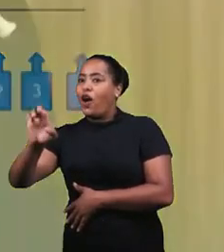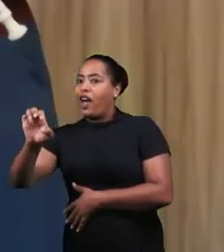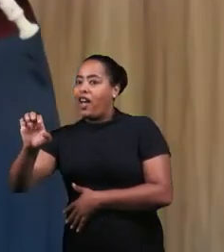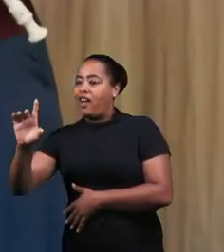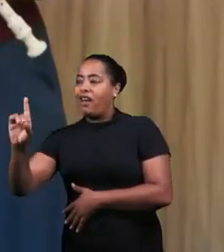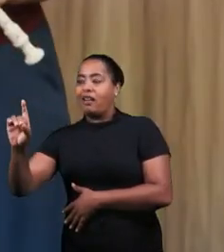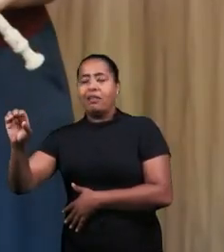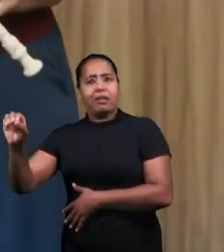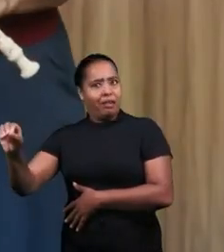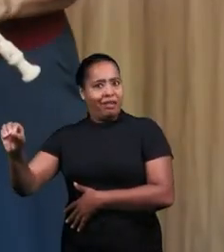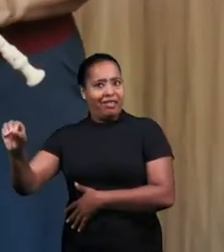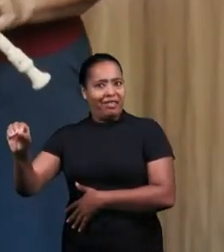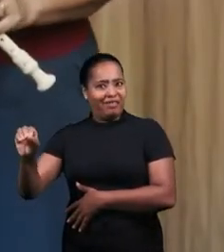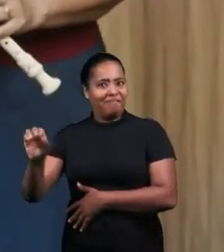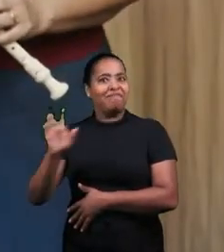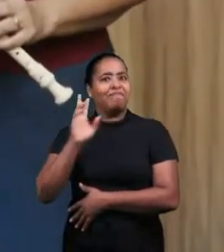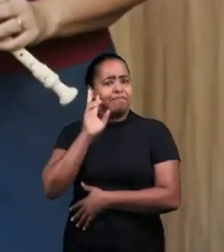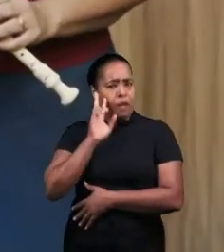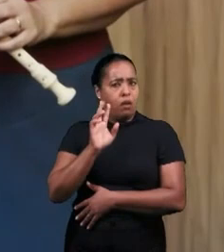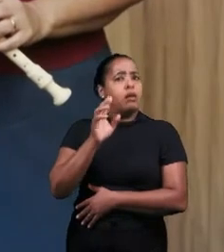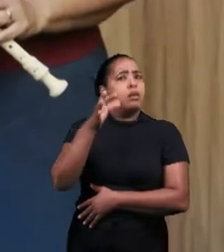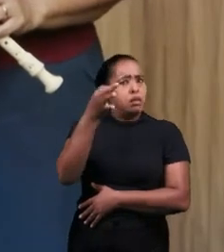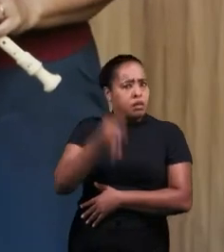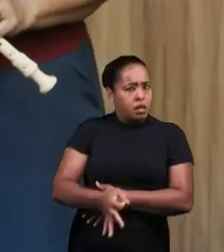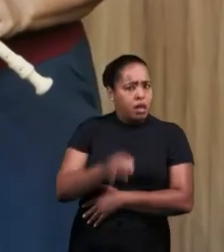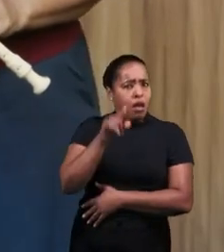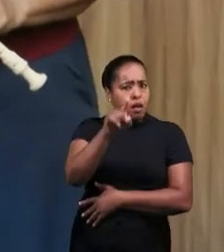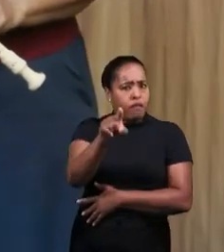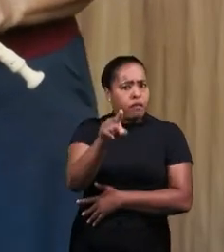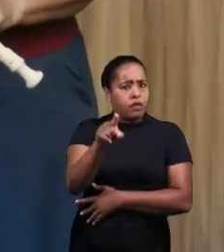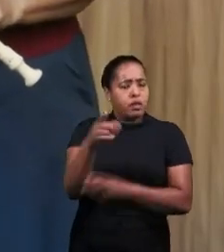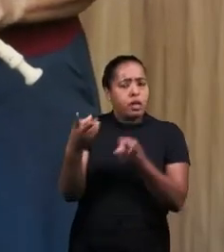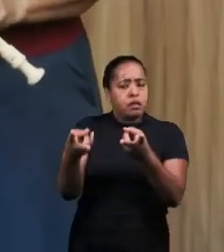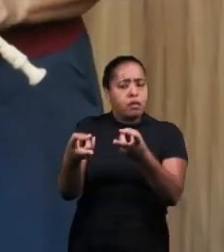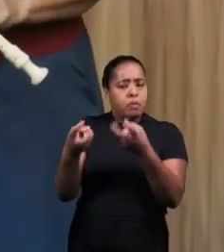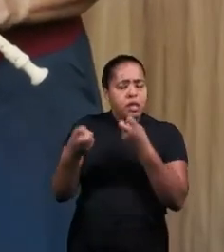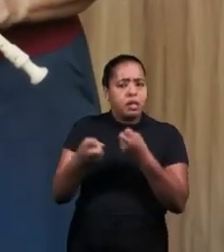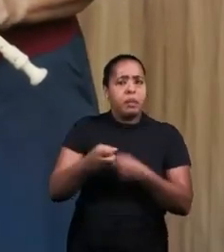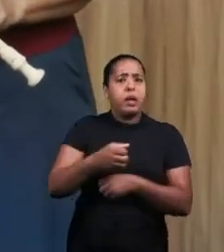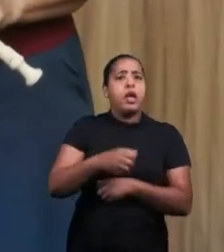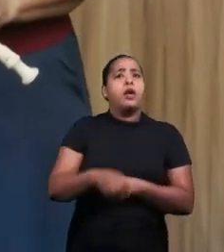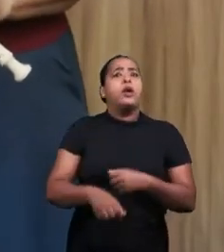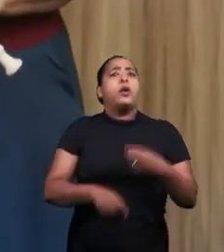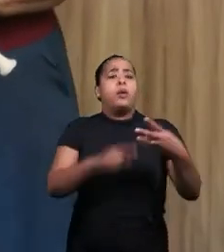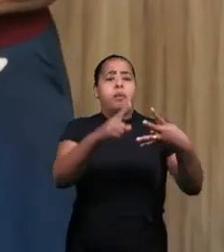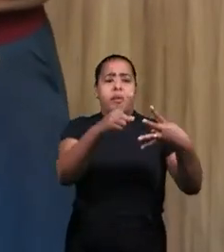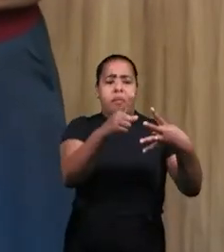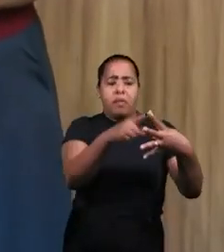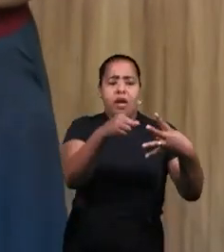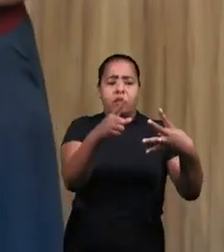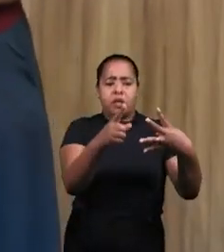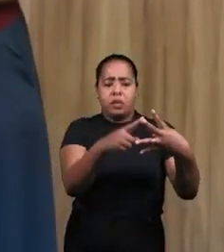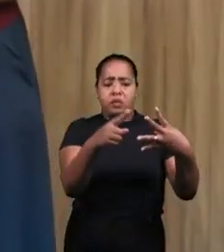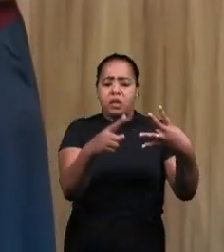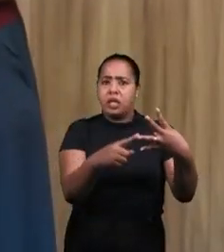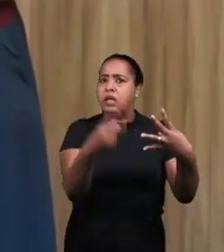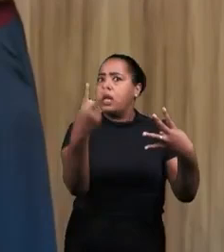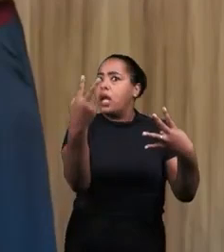I am certain that you have noticed that the first, the second, and the third measures are just like the